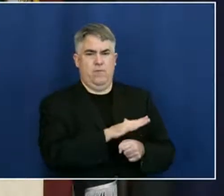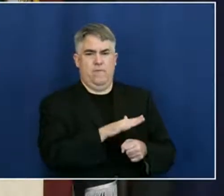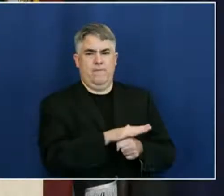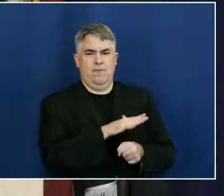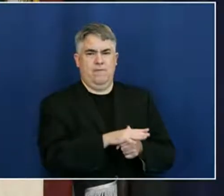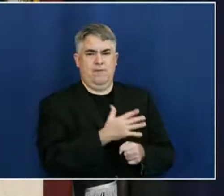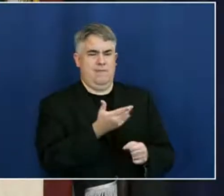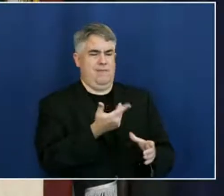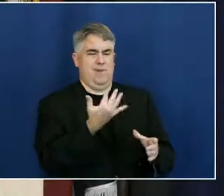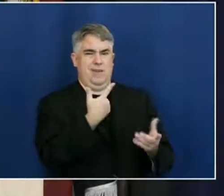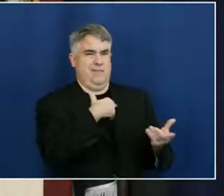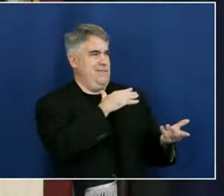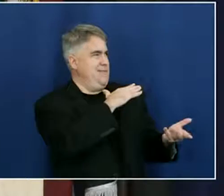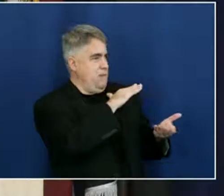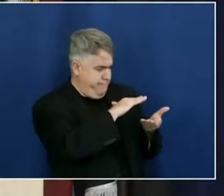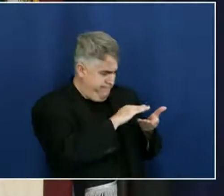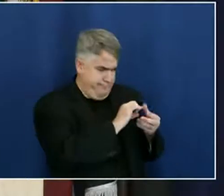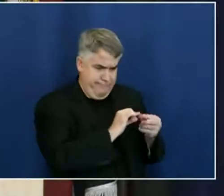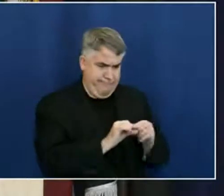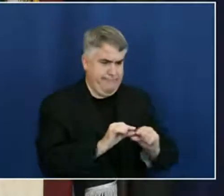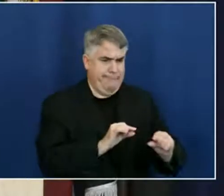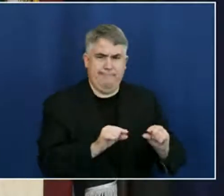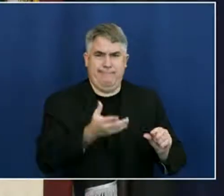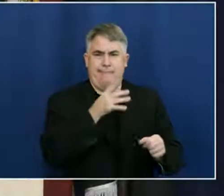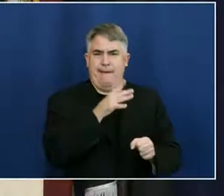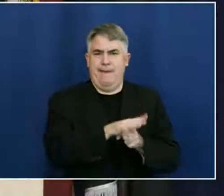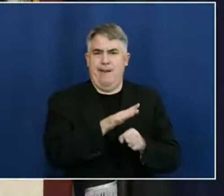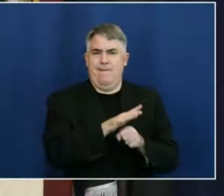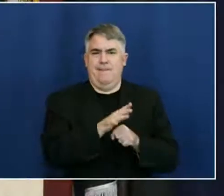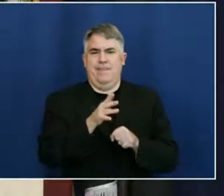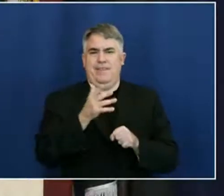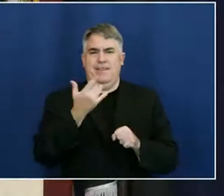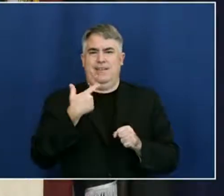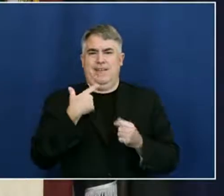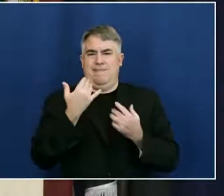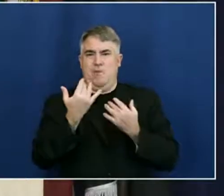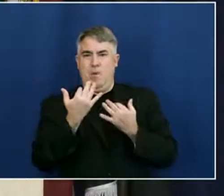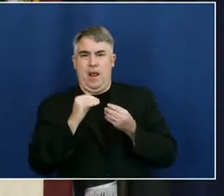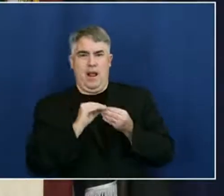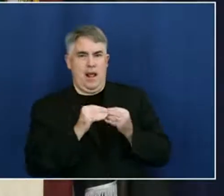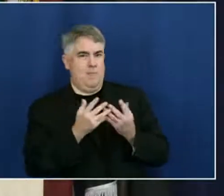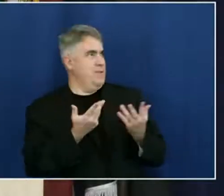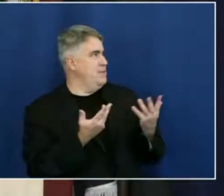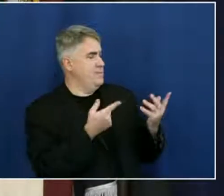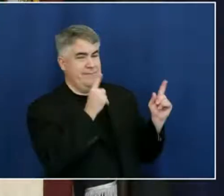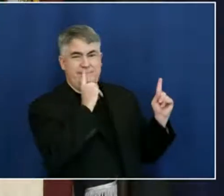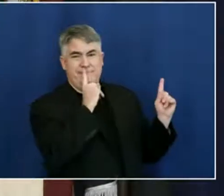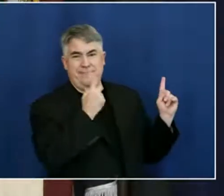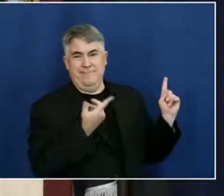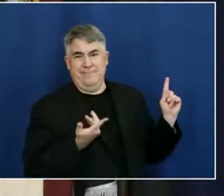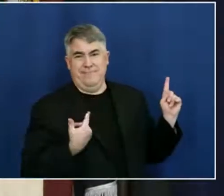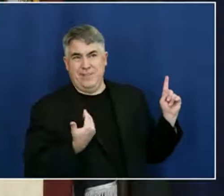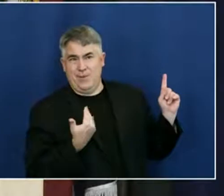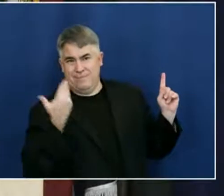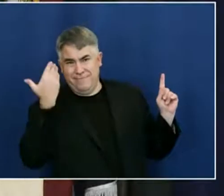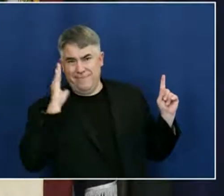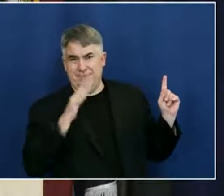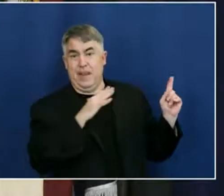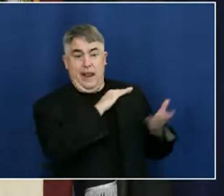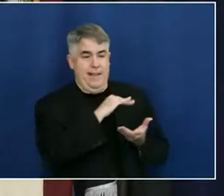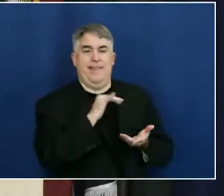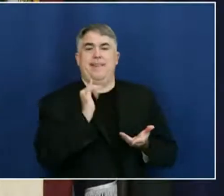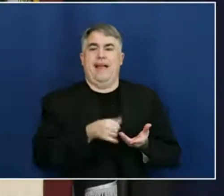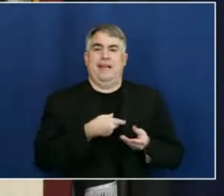isn't a specific numeric number of once we hit this number. It is more a supply and demand issue. And so when we see that